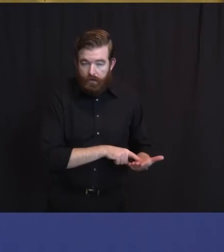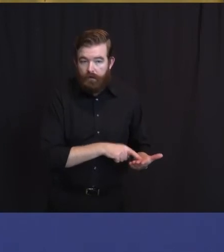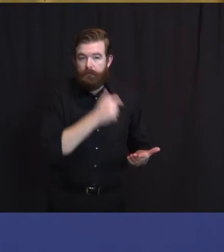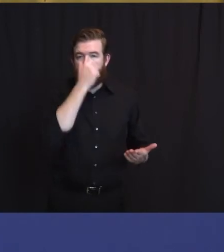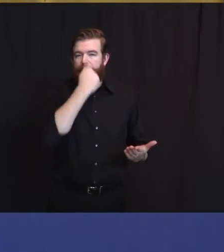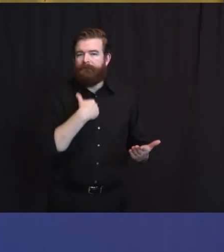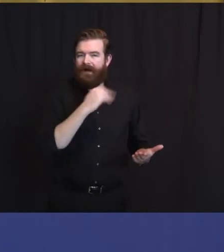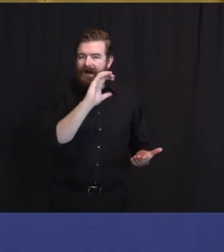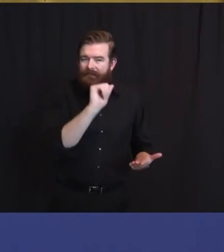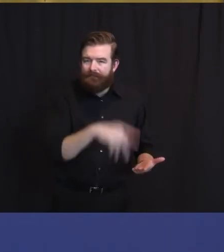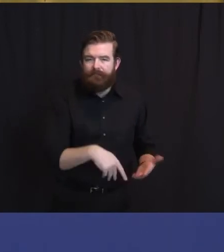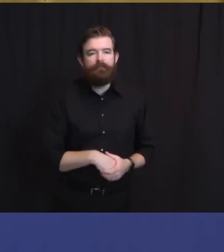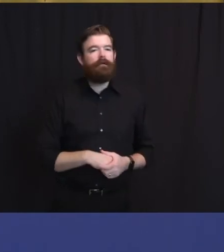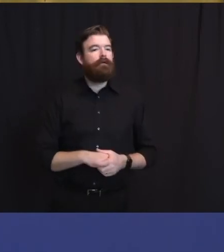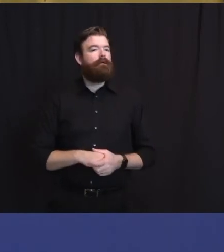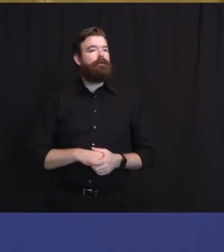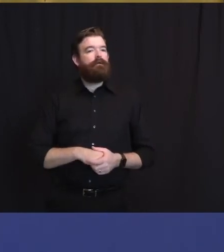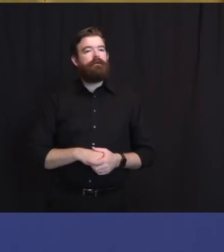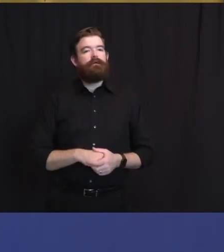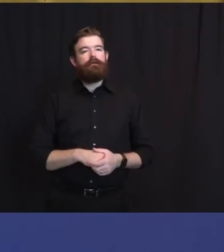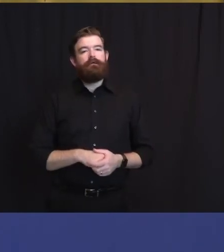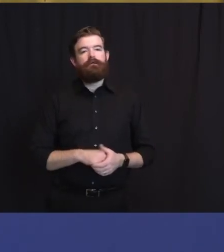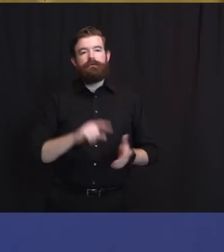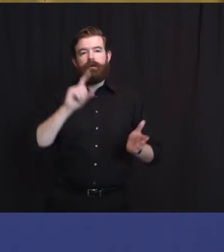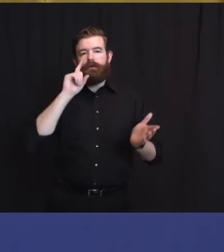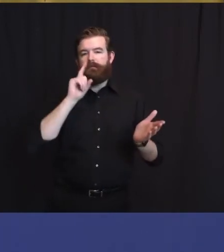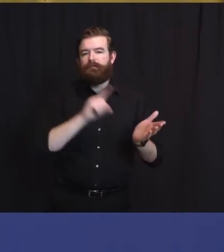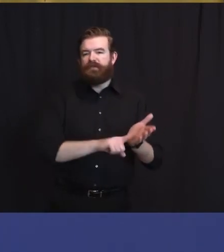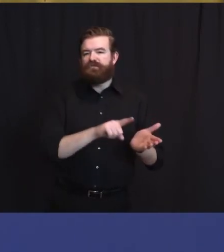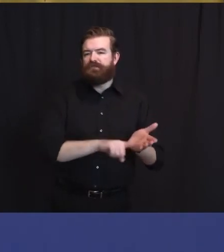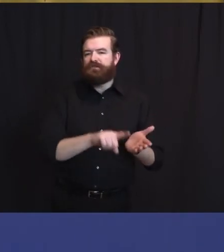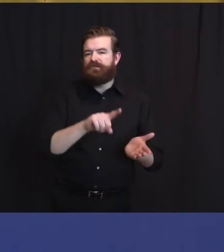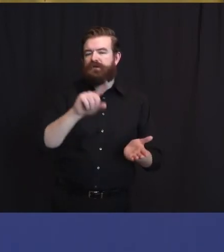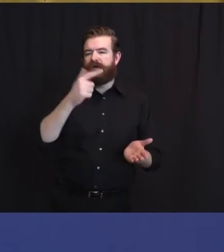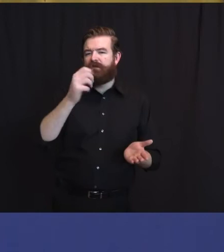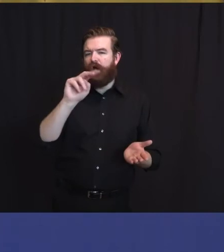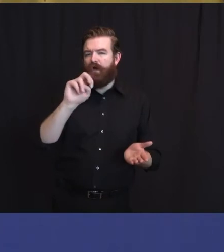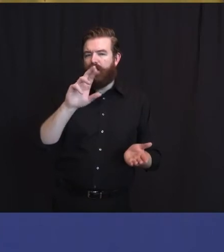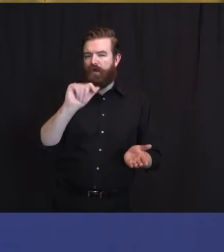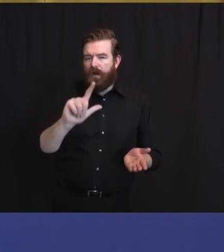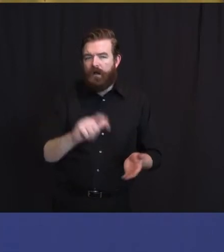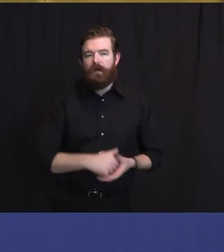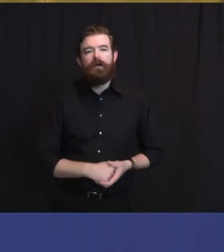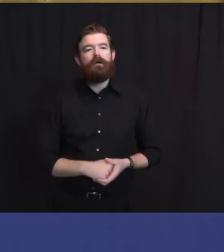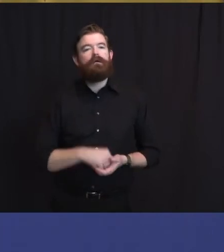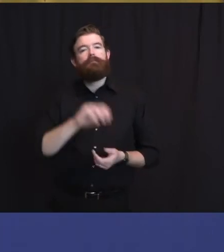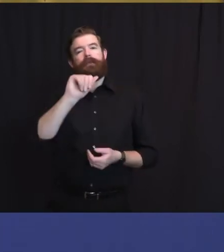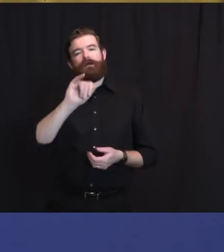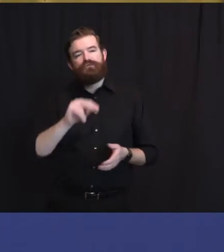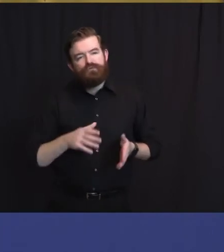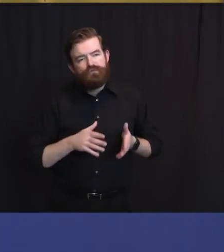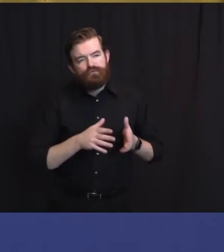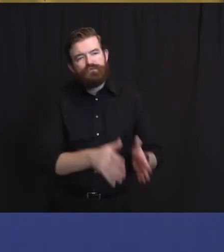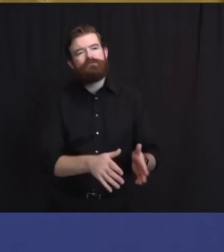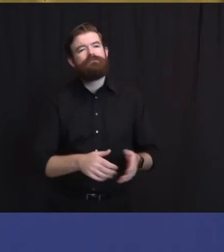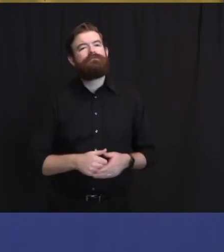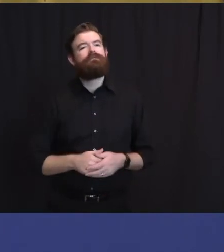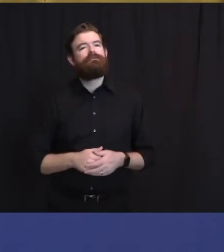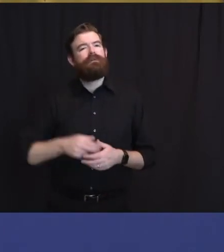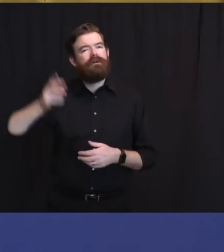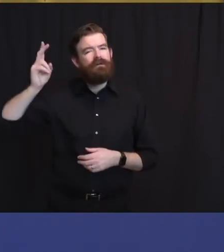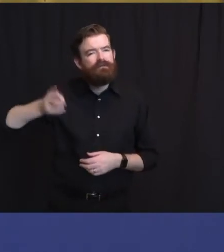General, program caps, Main Street, underserved community, brownfields, historical,